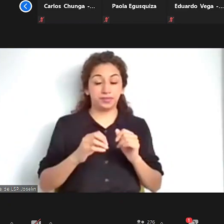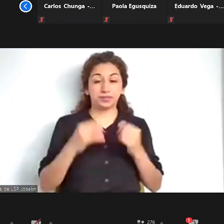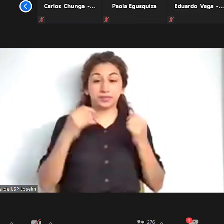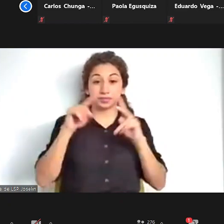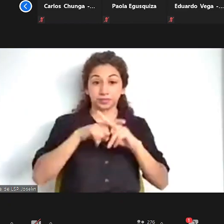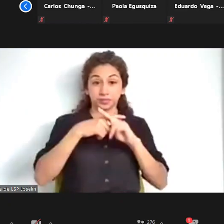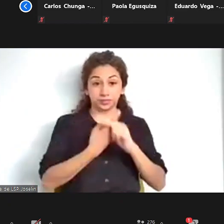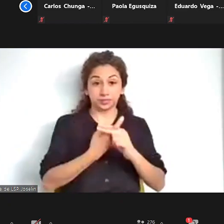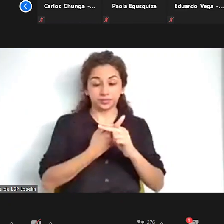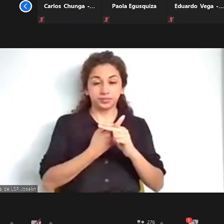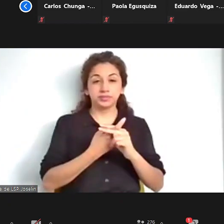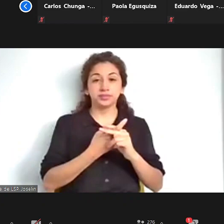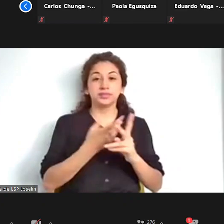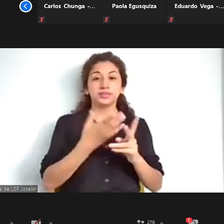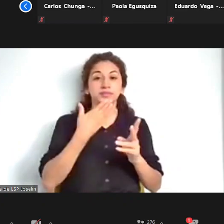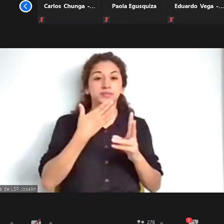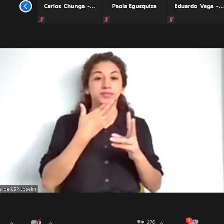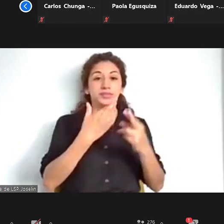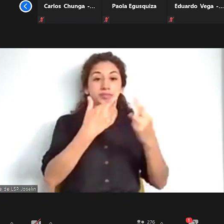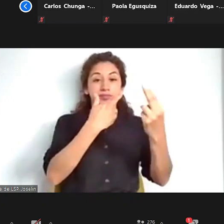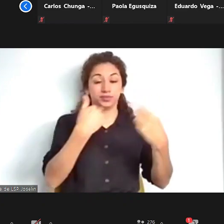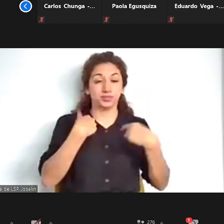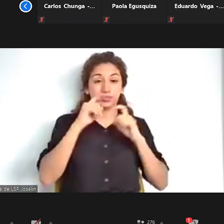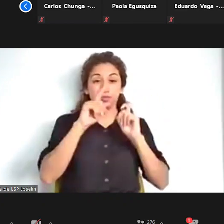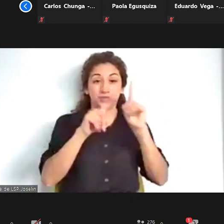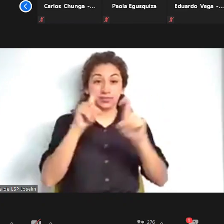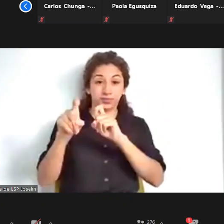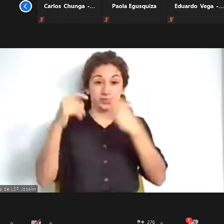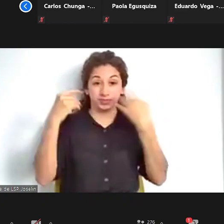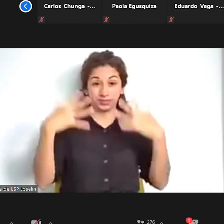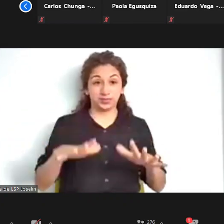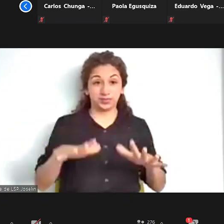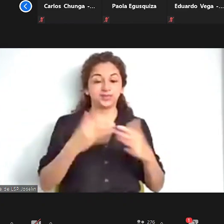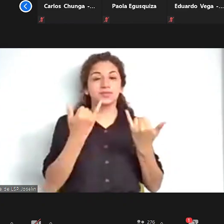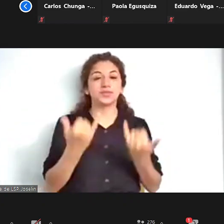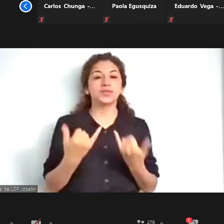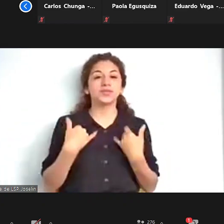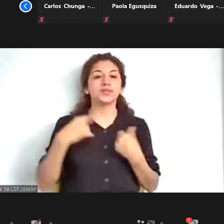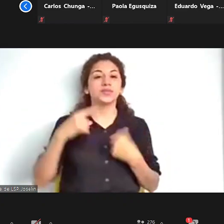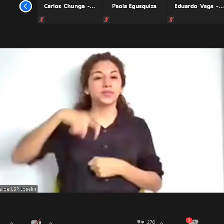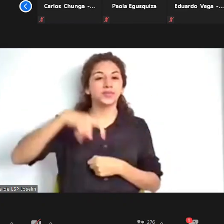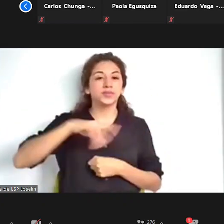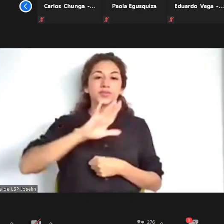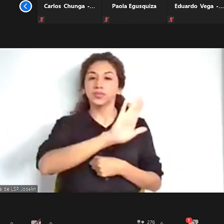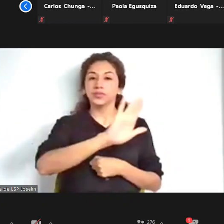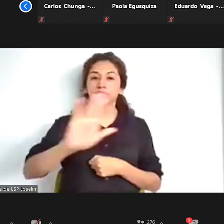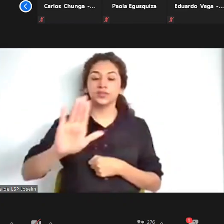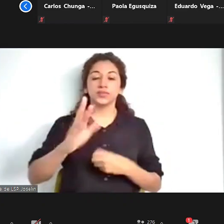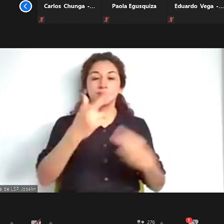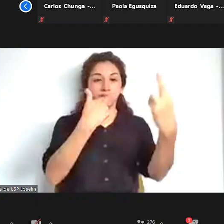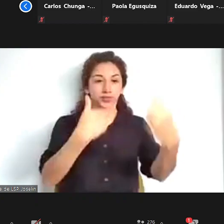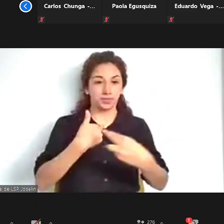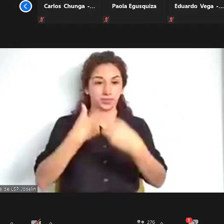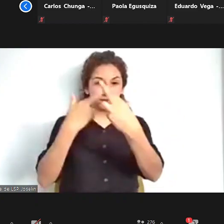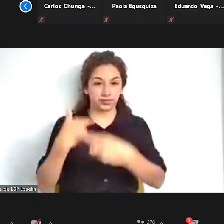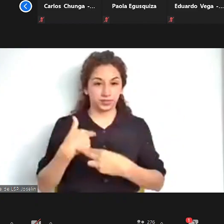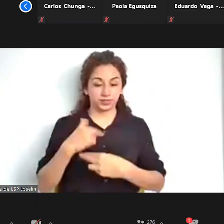to develop this panel and start with the responses to these questions that we have presented in three